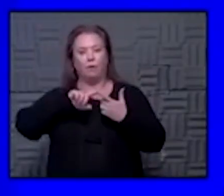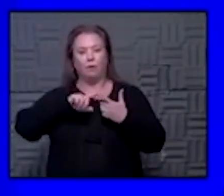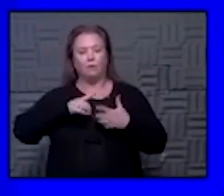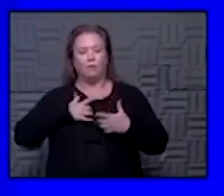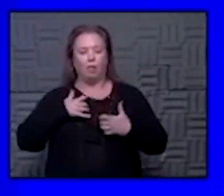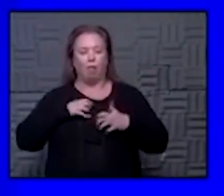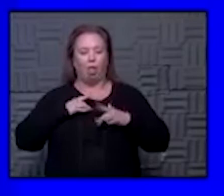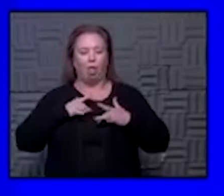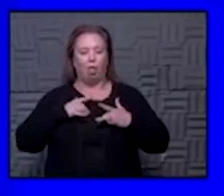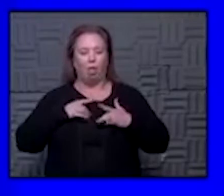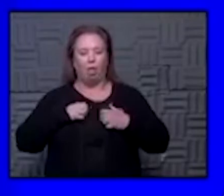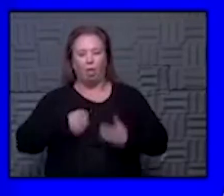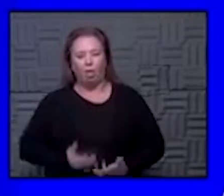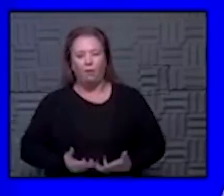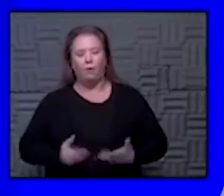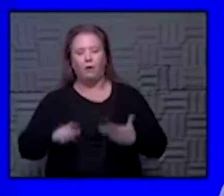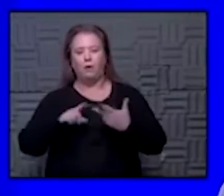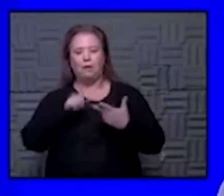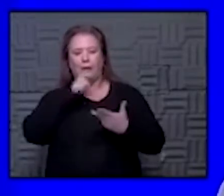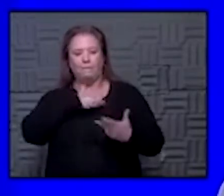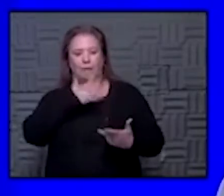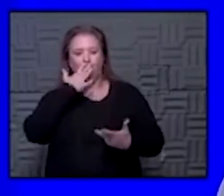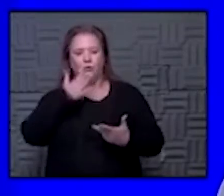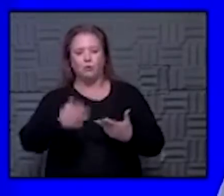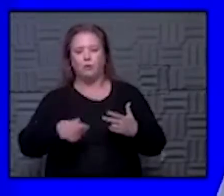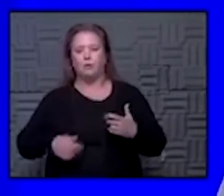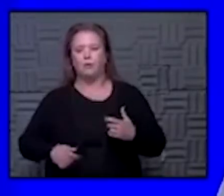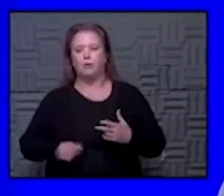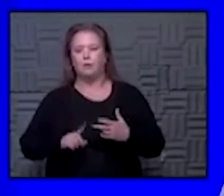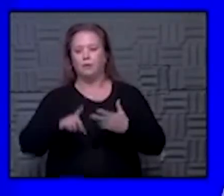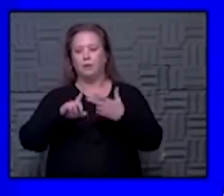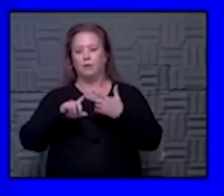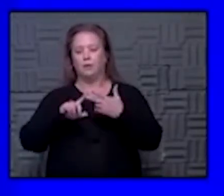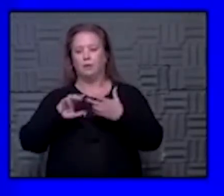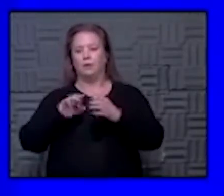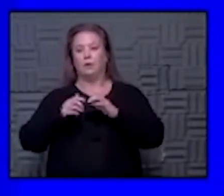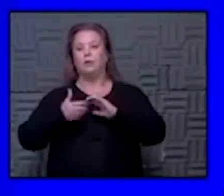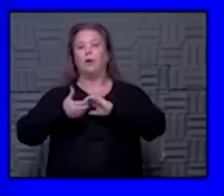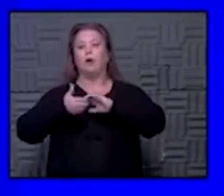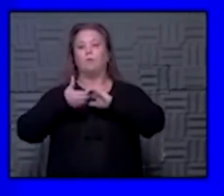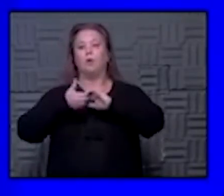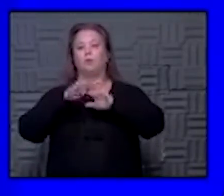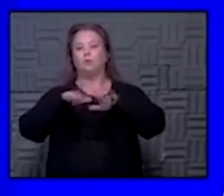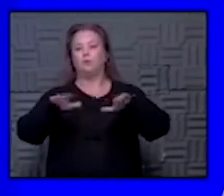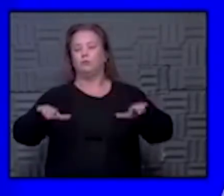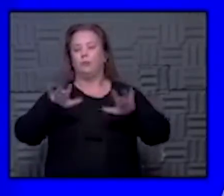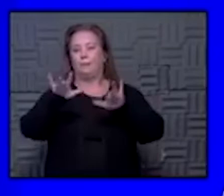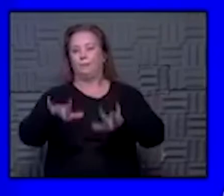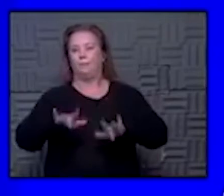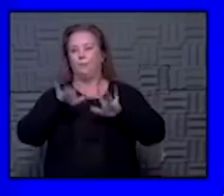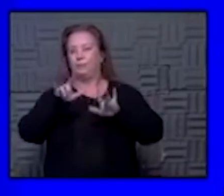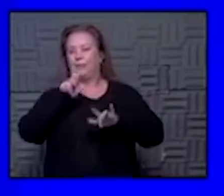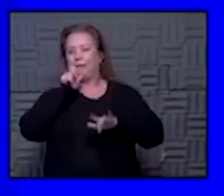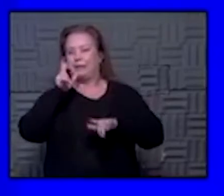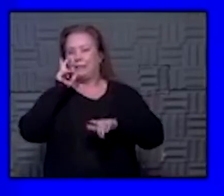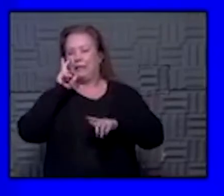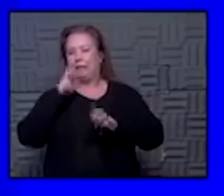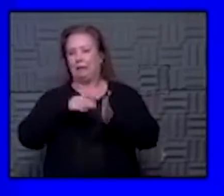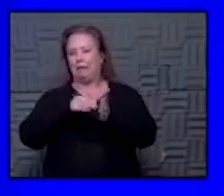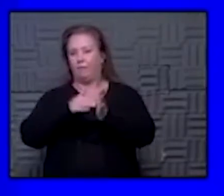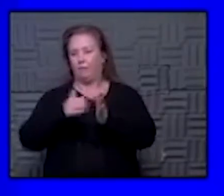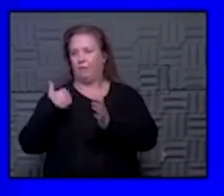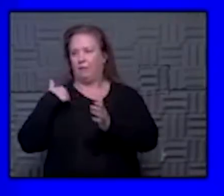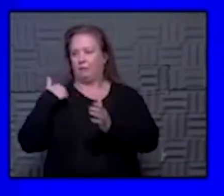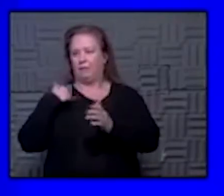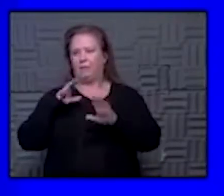malaise, not really feeling good. But we haven't had many, and I think our partners at Children's Mercy haven't had that many either. When I last talked